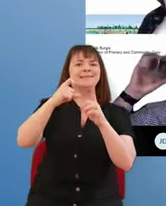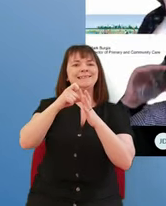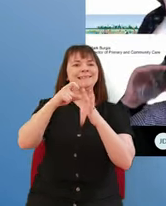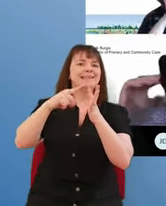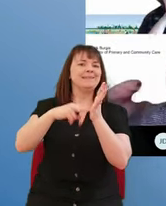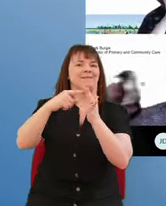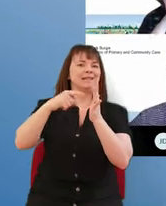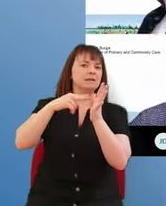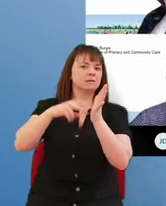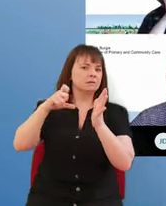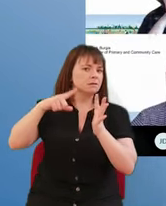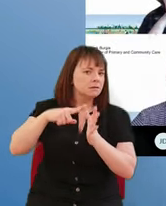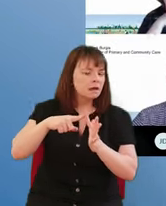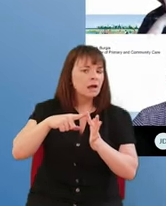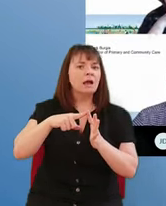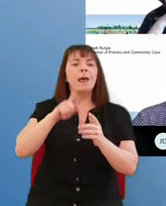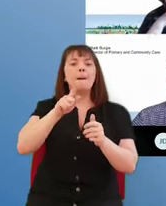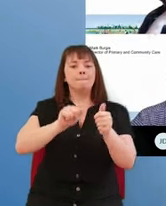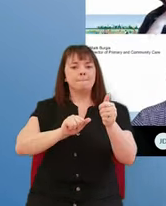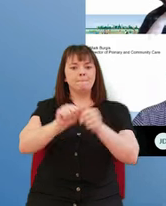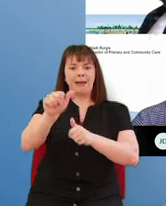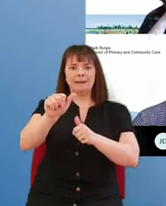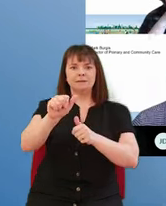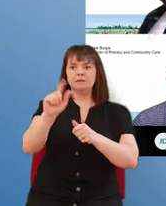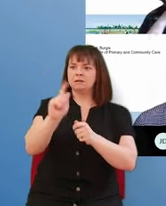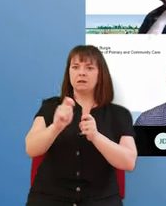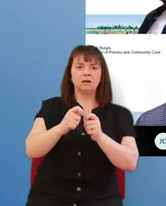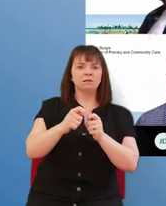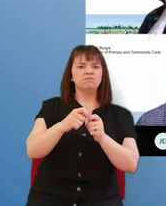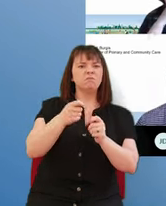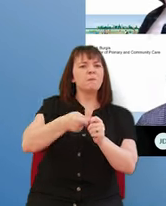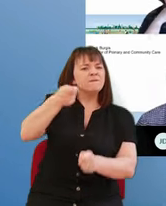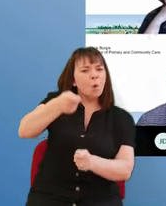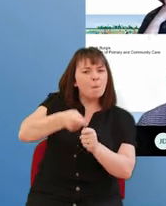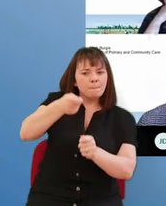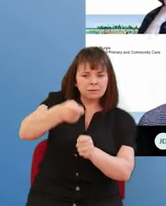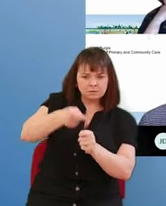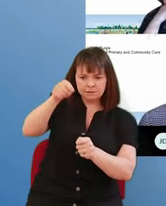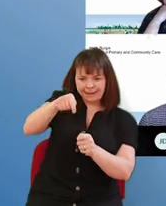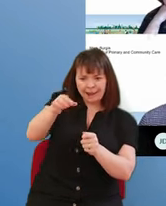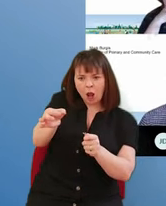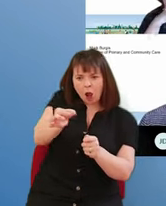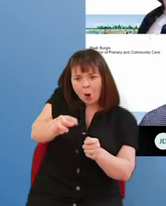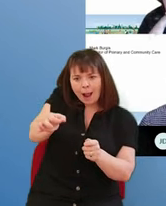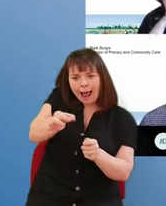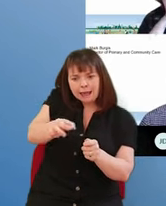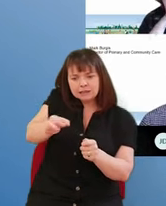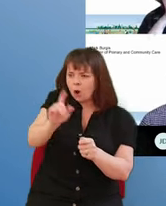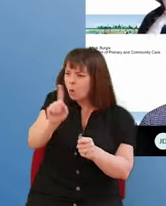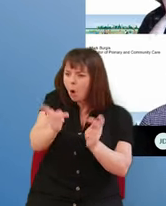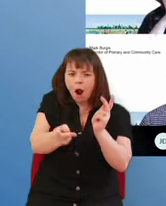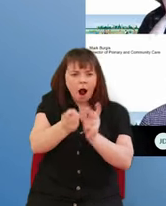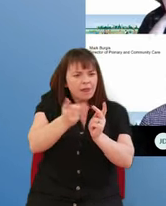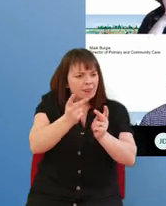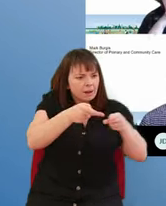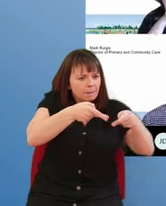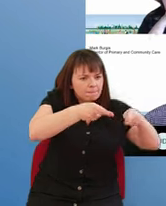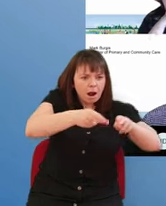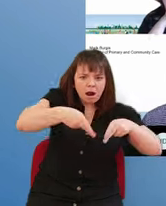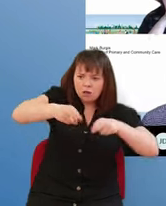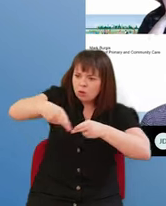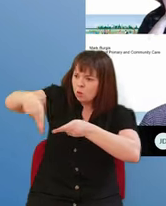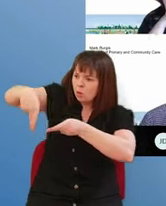the pathways, what are the things that practices that achieve the best, what do they do, and what do they do that might be transferable to other